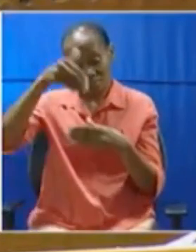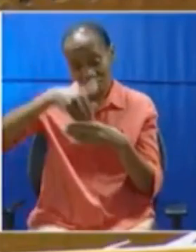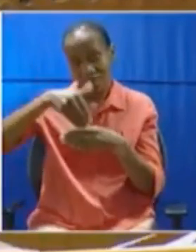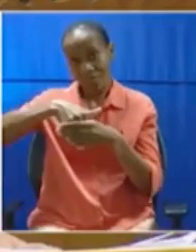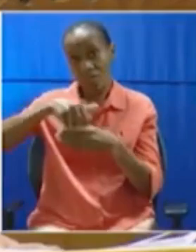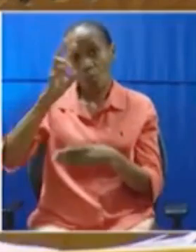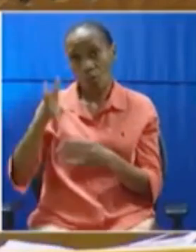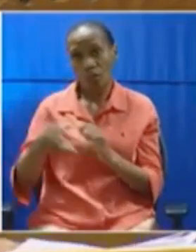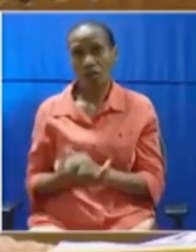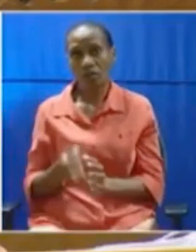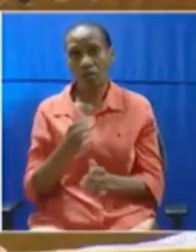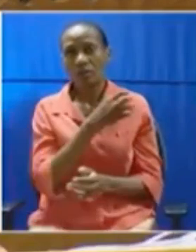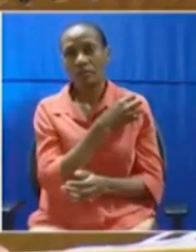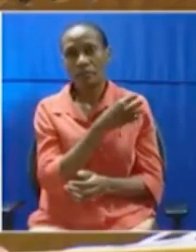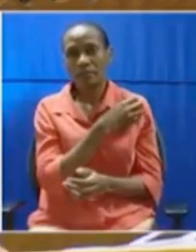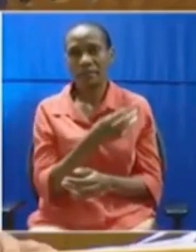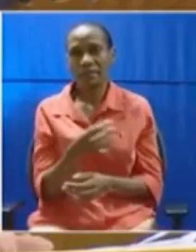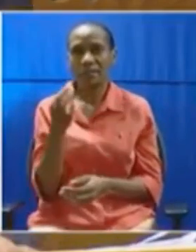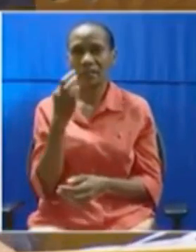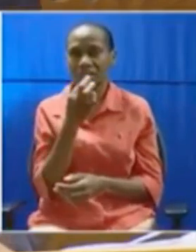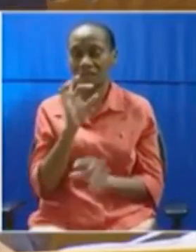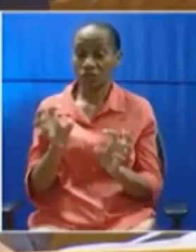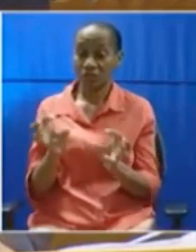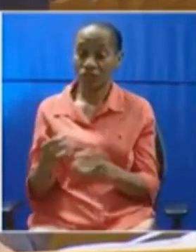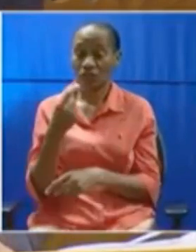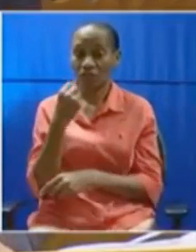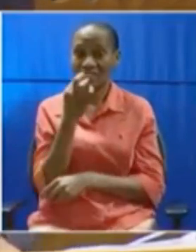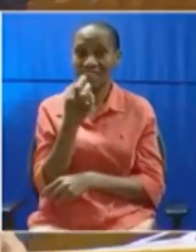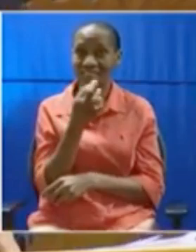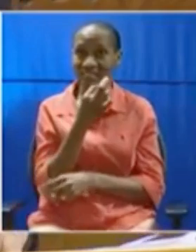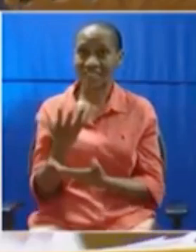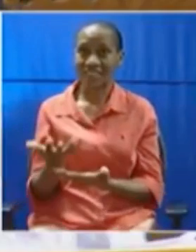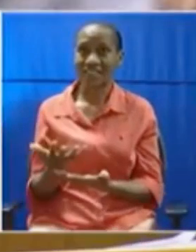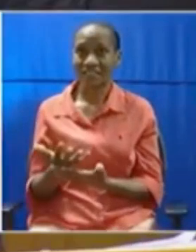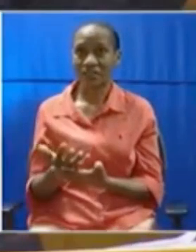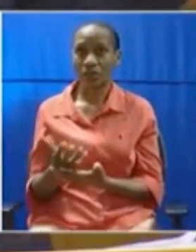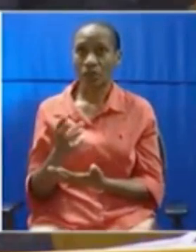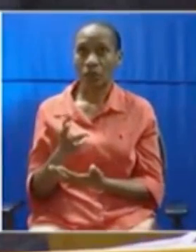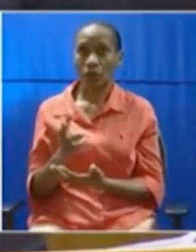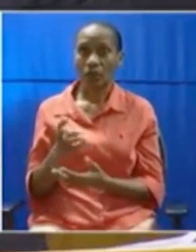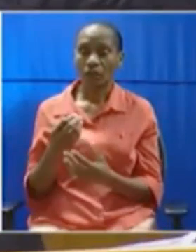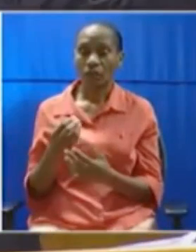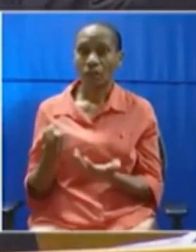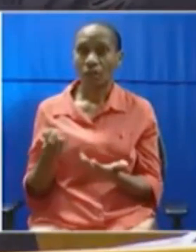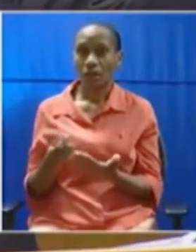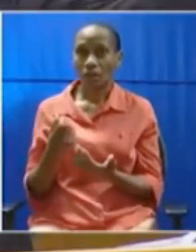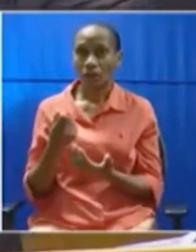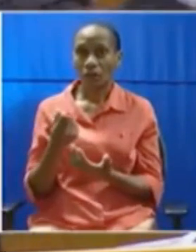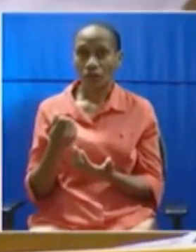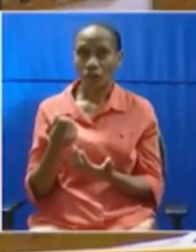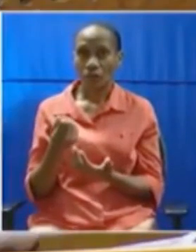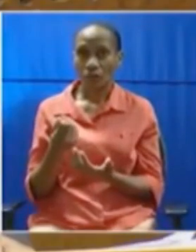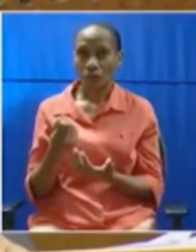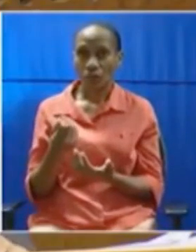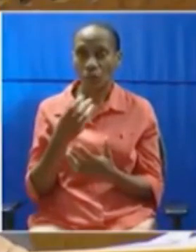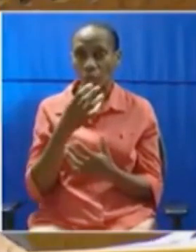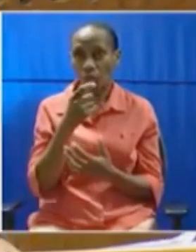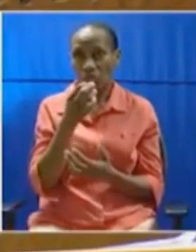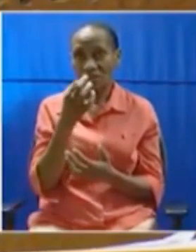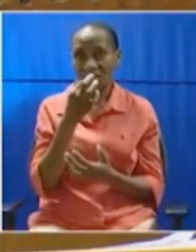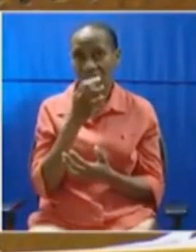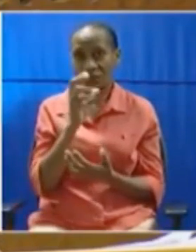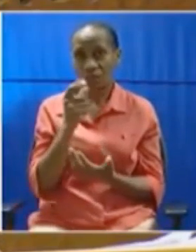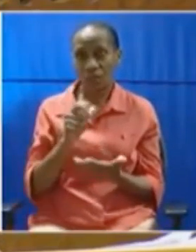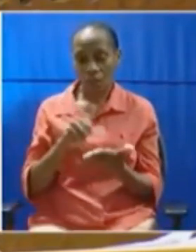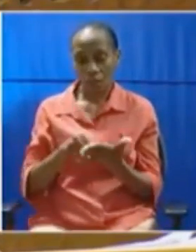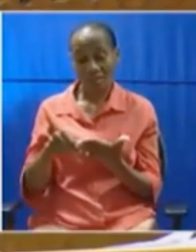And the minister has said on radio that he will withdraw an appeal. There's an appeal against this judgment. He will withdraw it. But